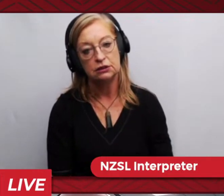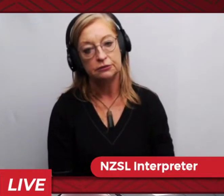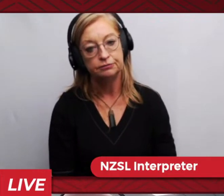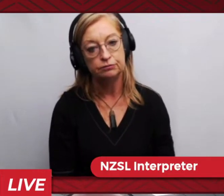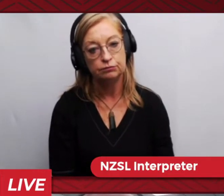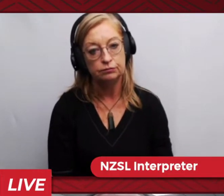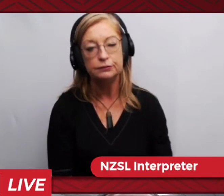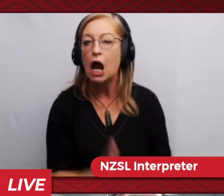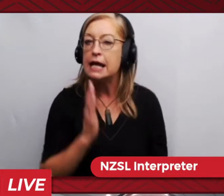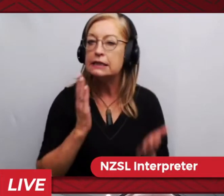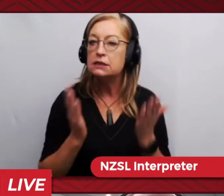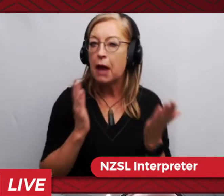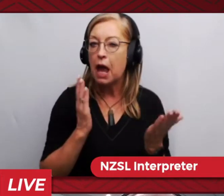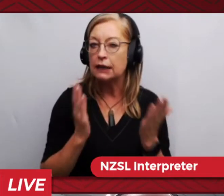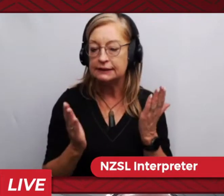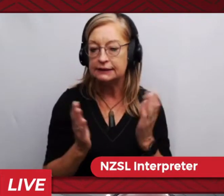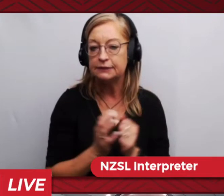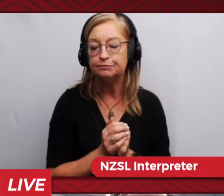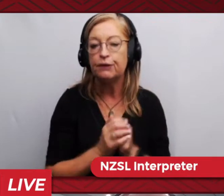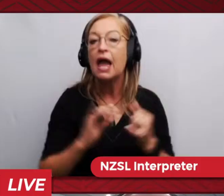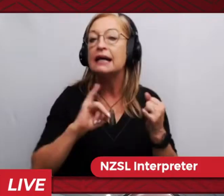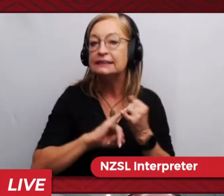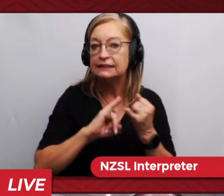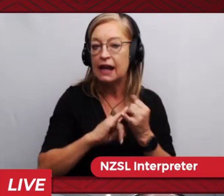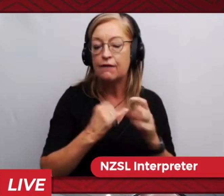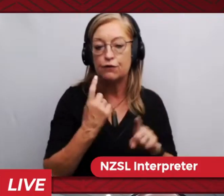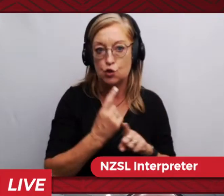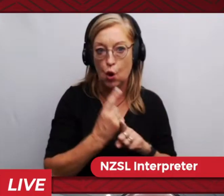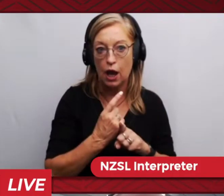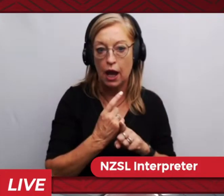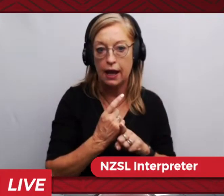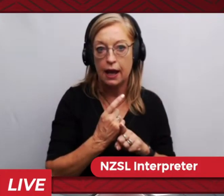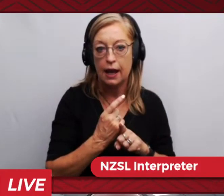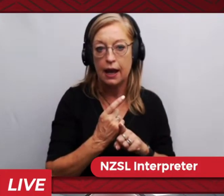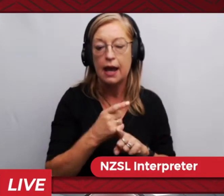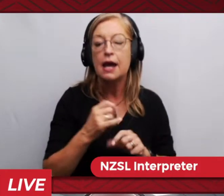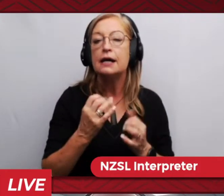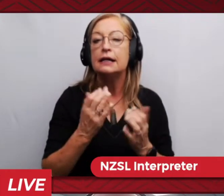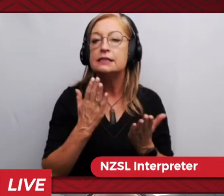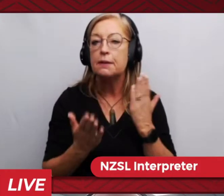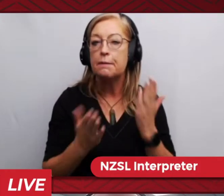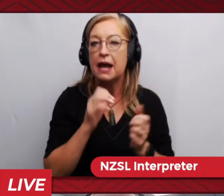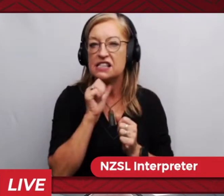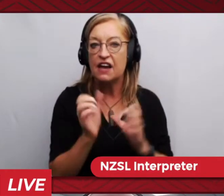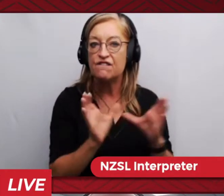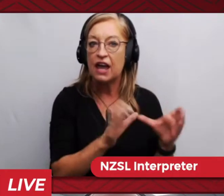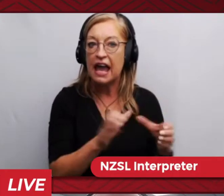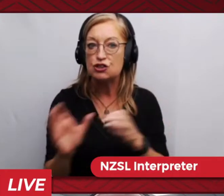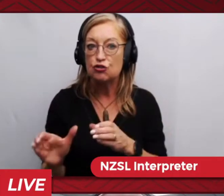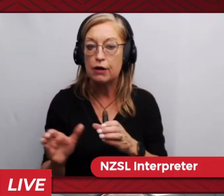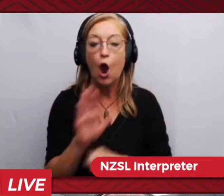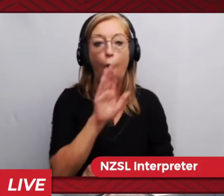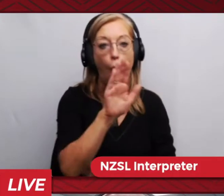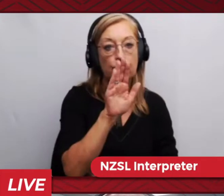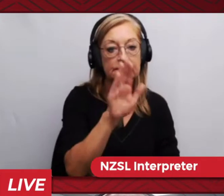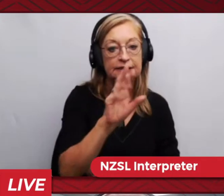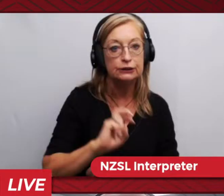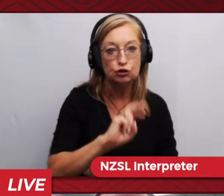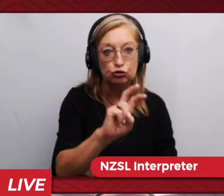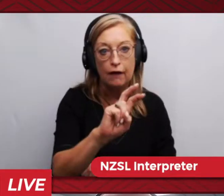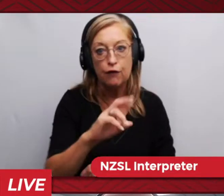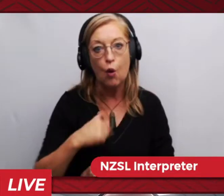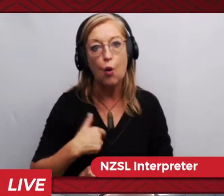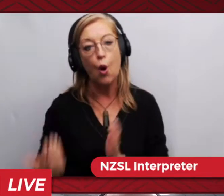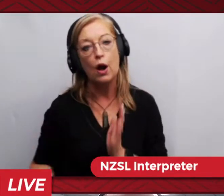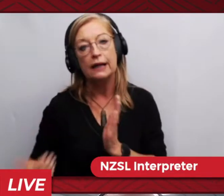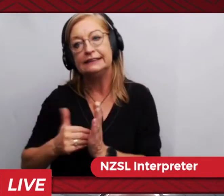It depends on whether, sorry, Steph speaking, if it falls into one of those categories, overseas travel, complementary